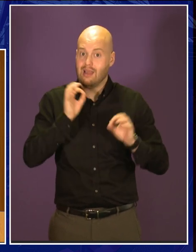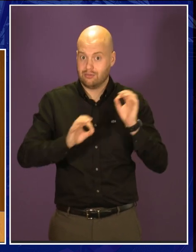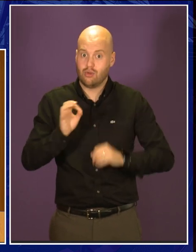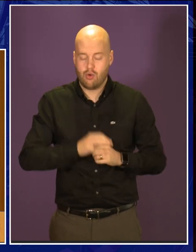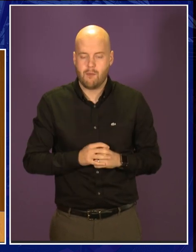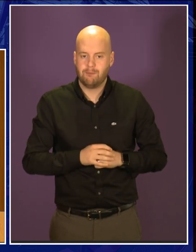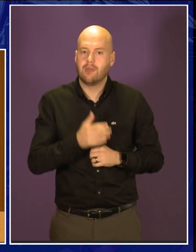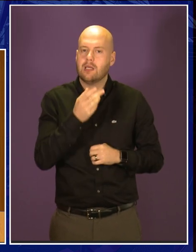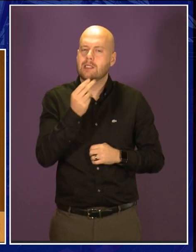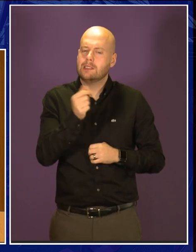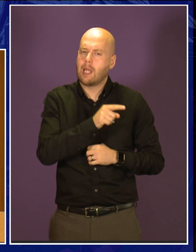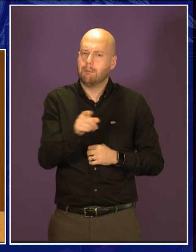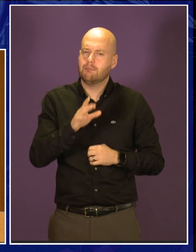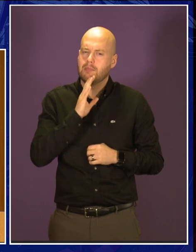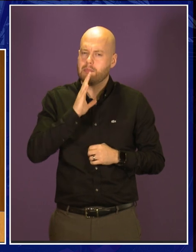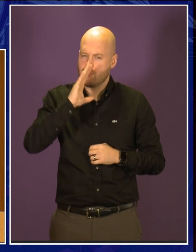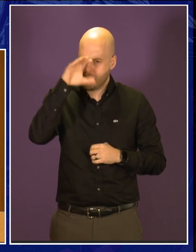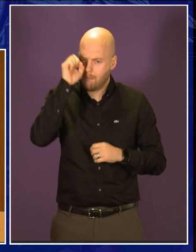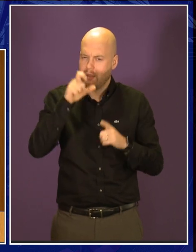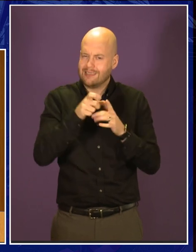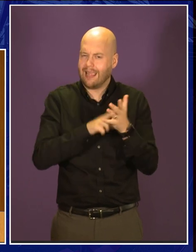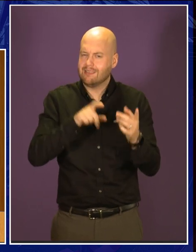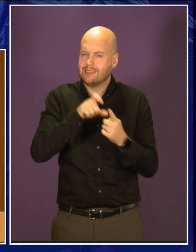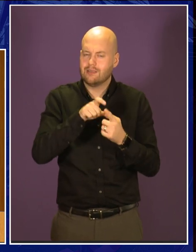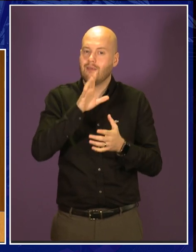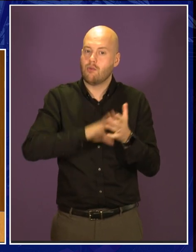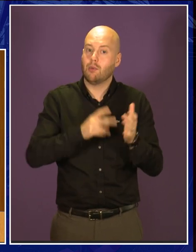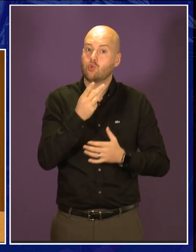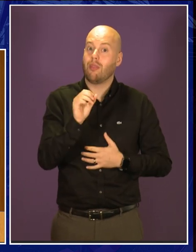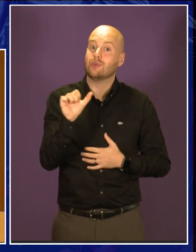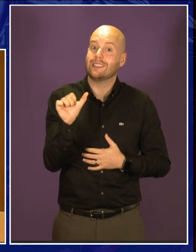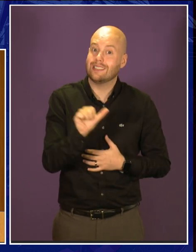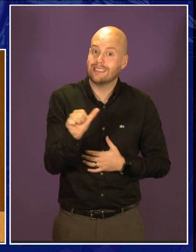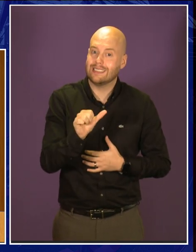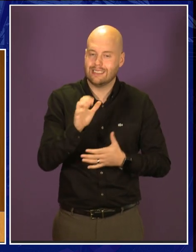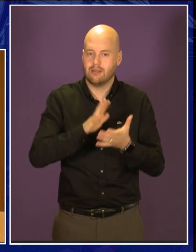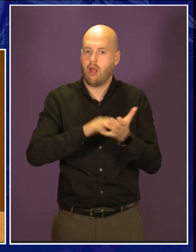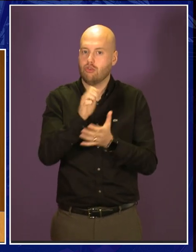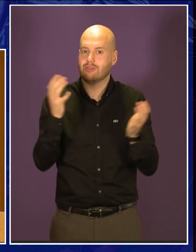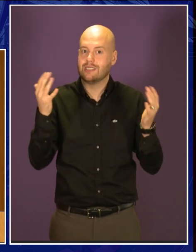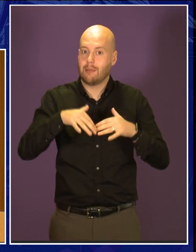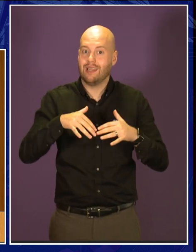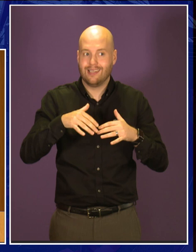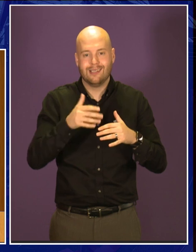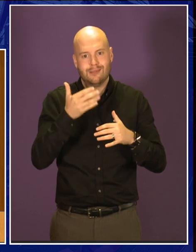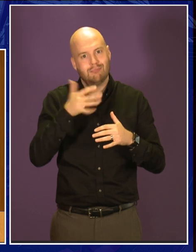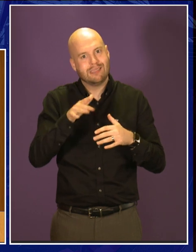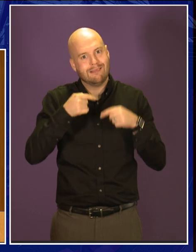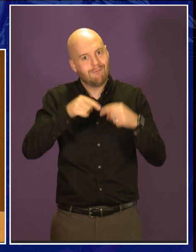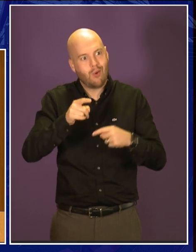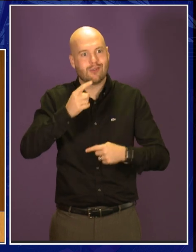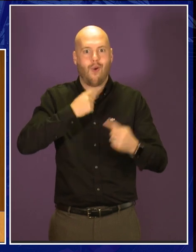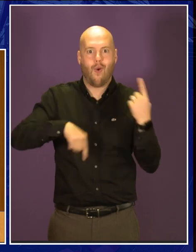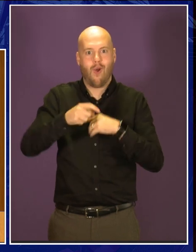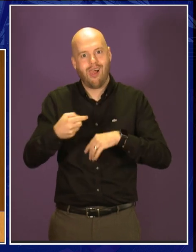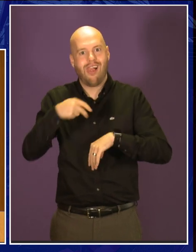delegates may remember David Leventhal from the Cultural Summit in 2016, where he had us all performing dance from the